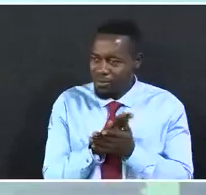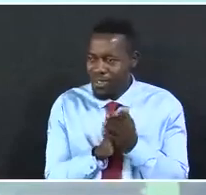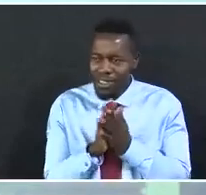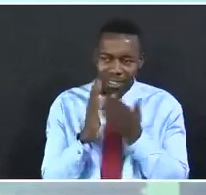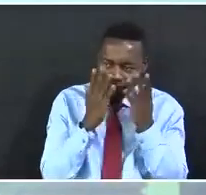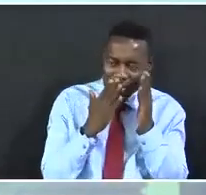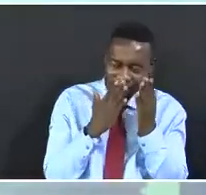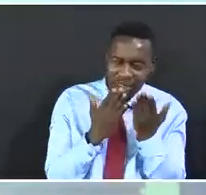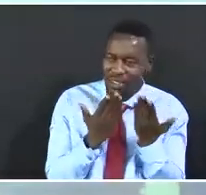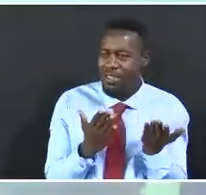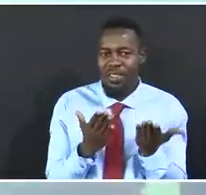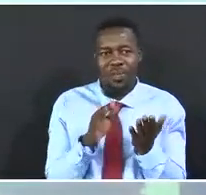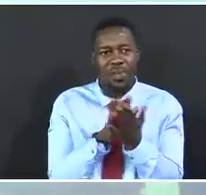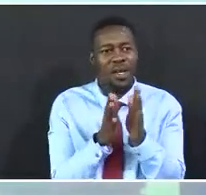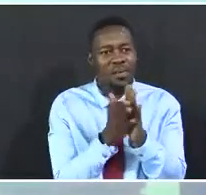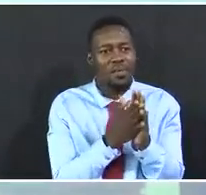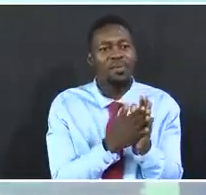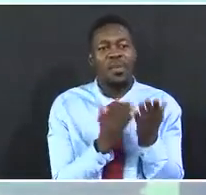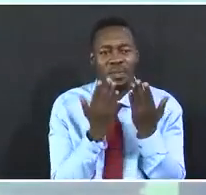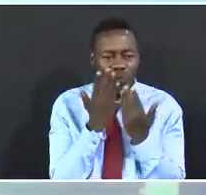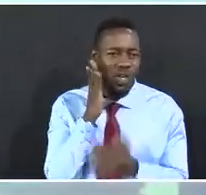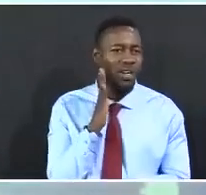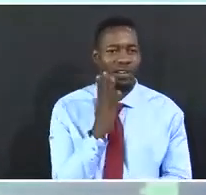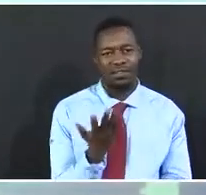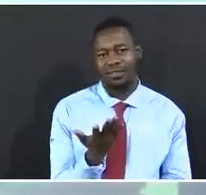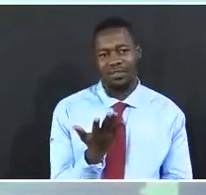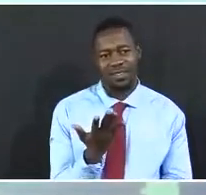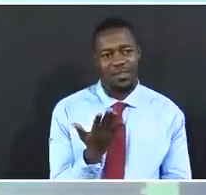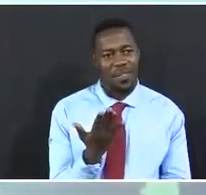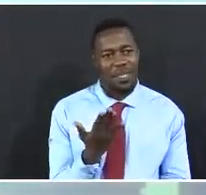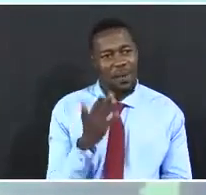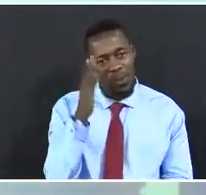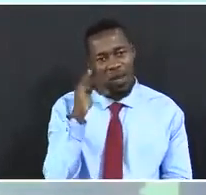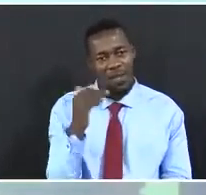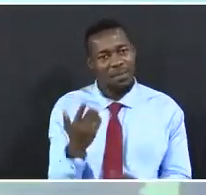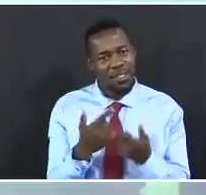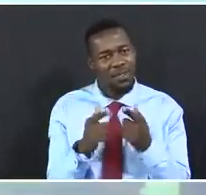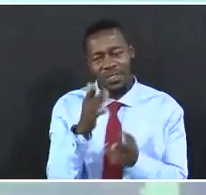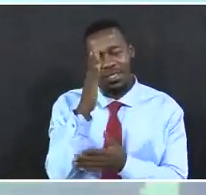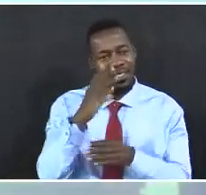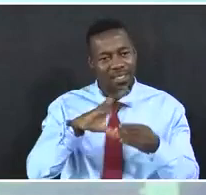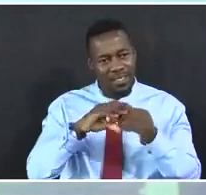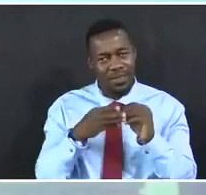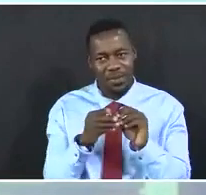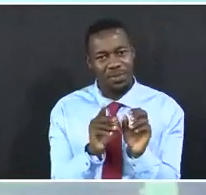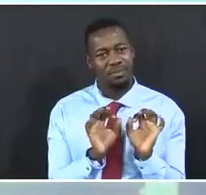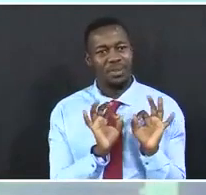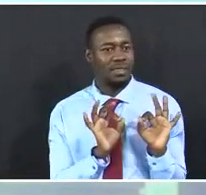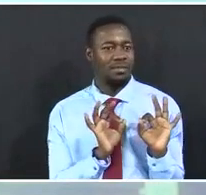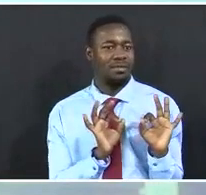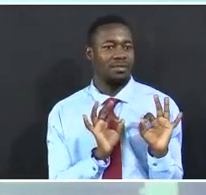there, you run at a risk of losing sight of God as the creator.